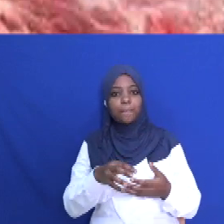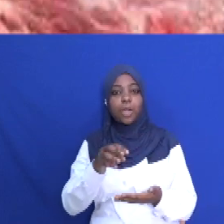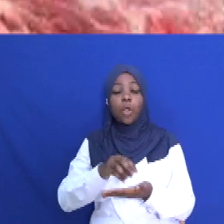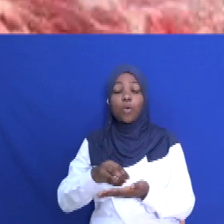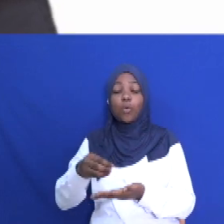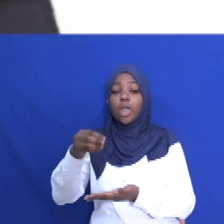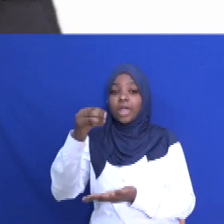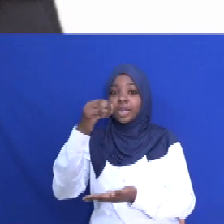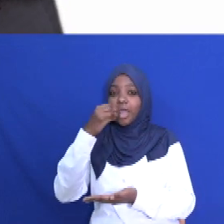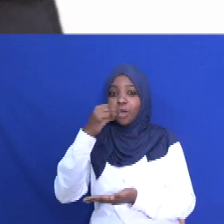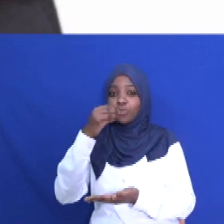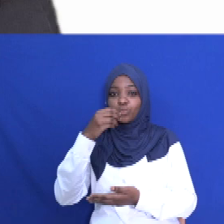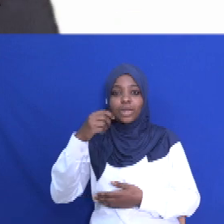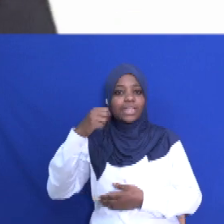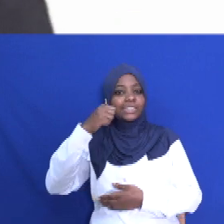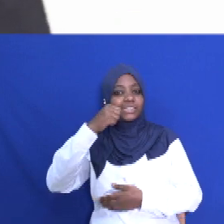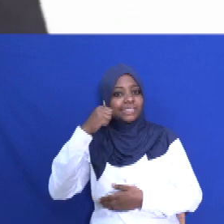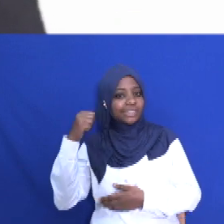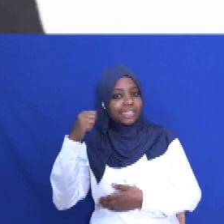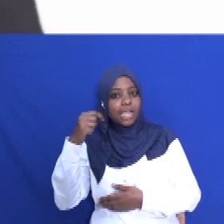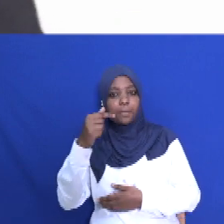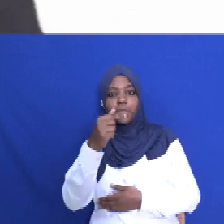carnivorous,